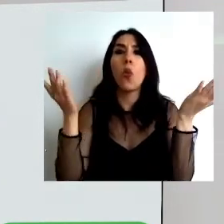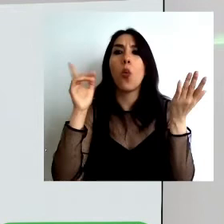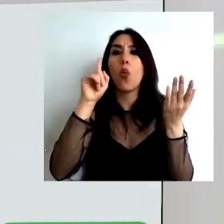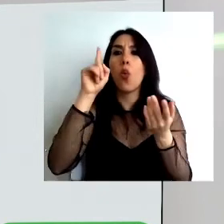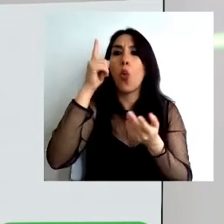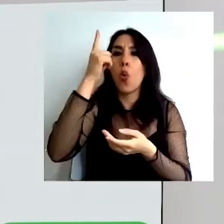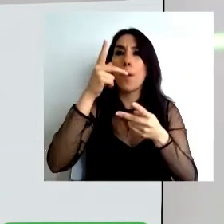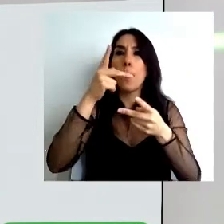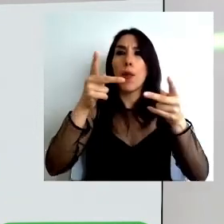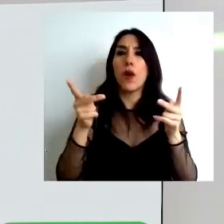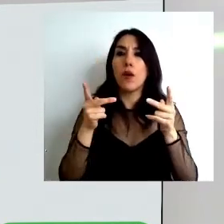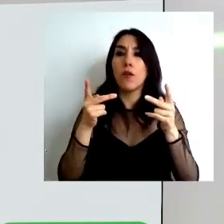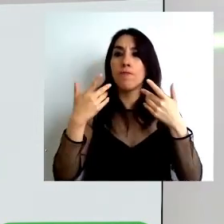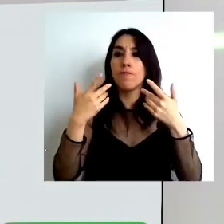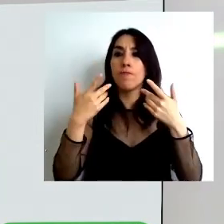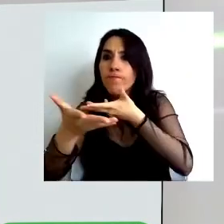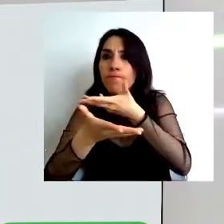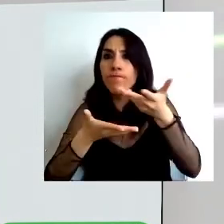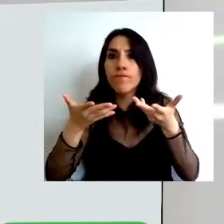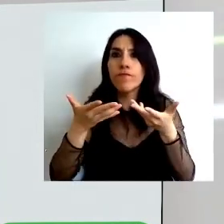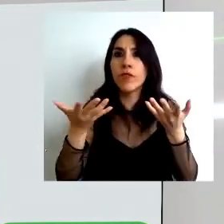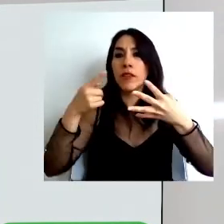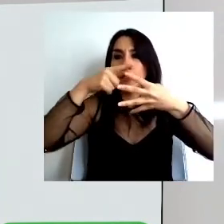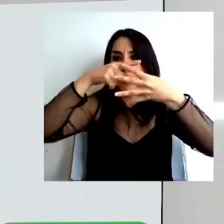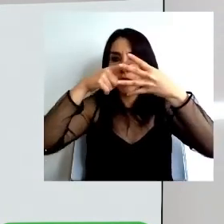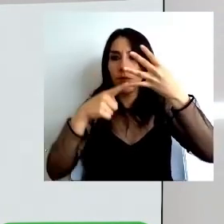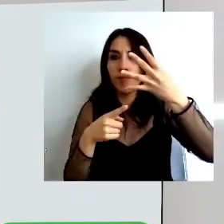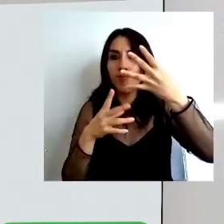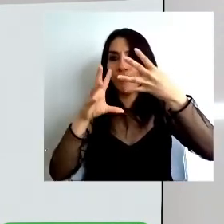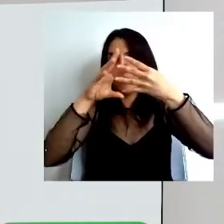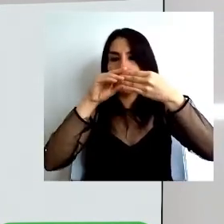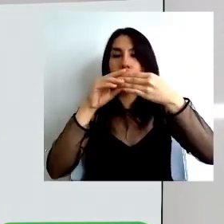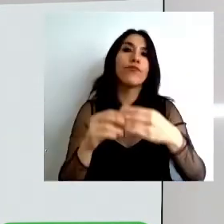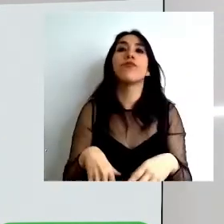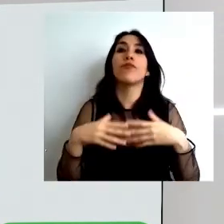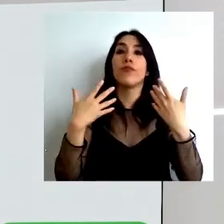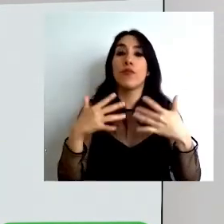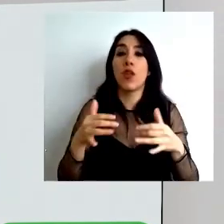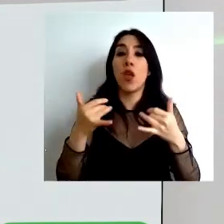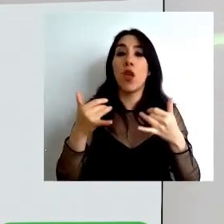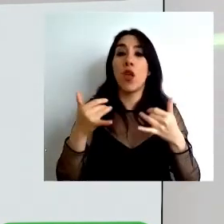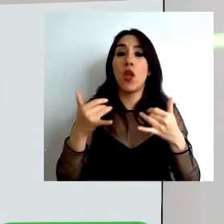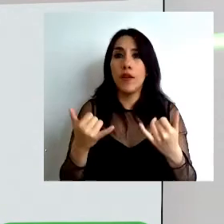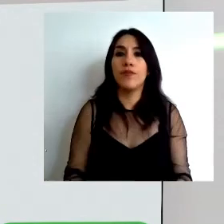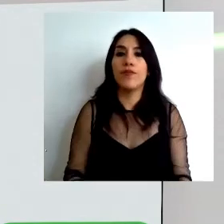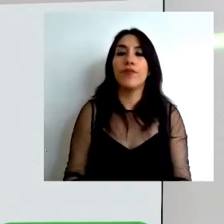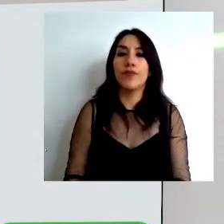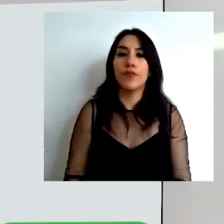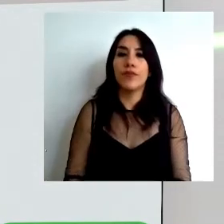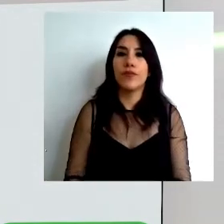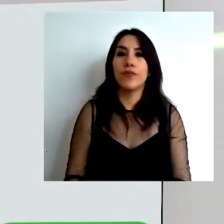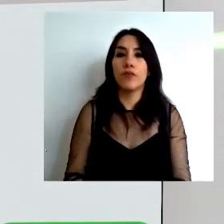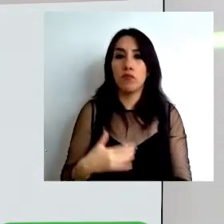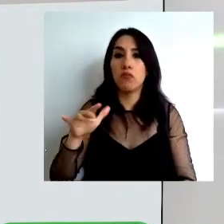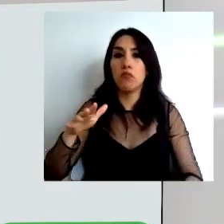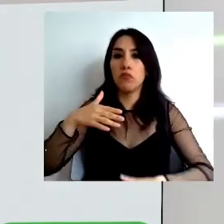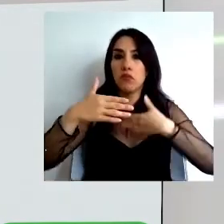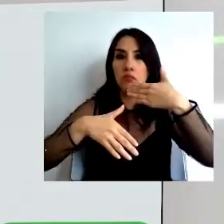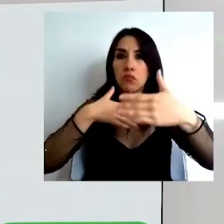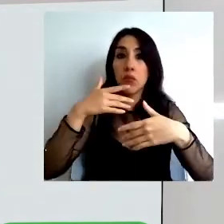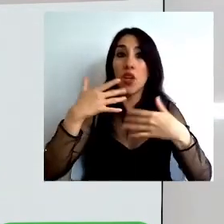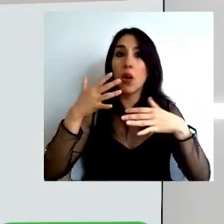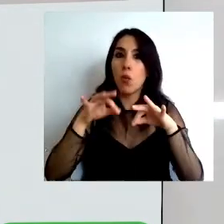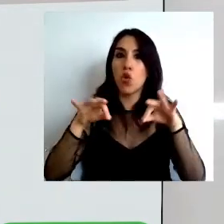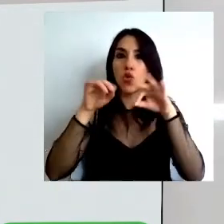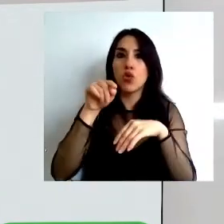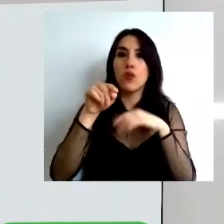upon the why question briefly, and I was mentioning it's important to make sure it's the right time. If you decide to replicate